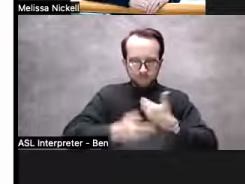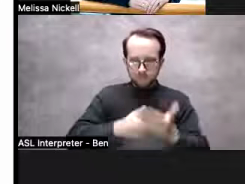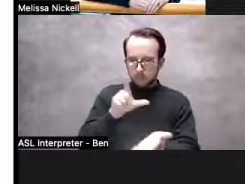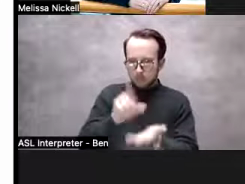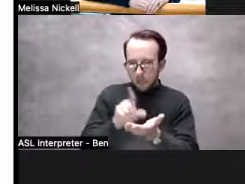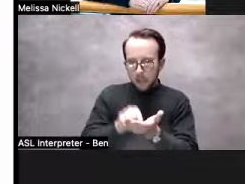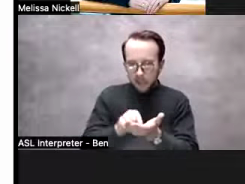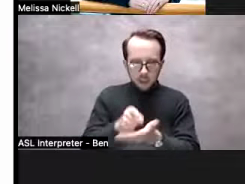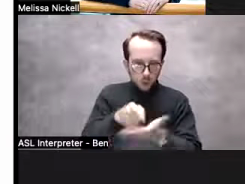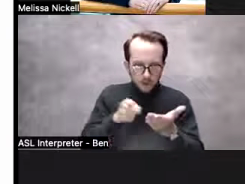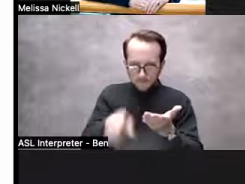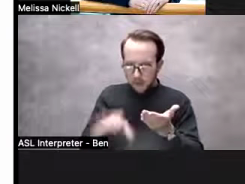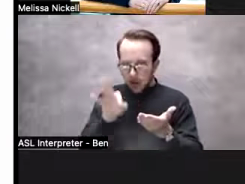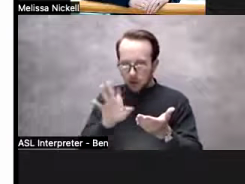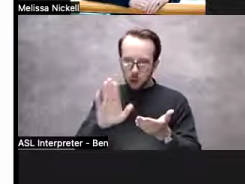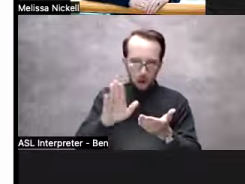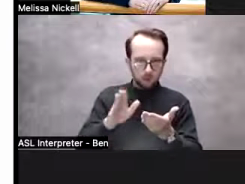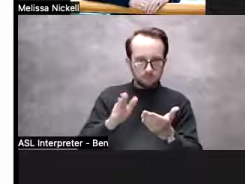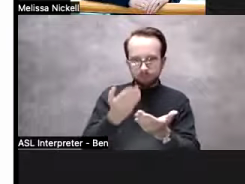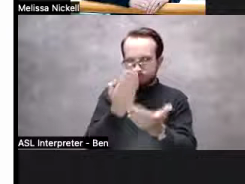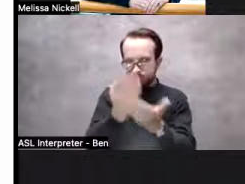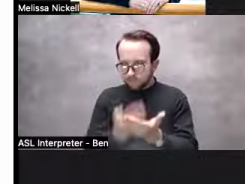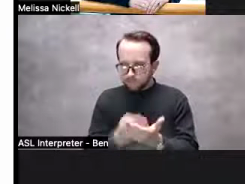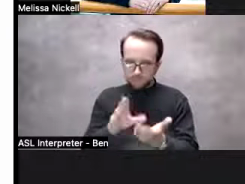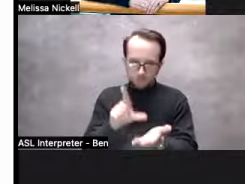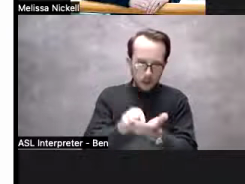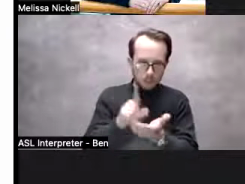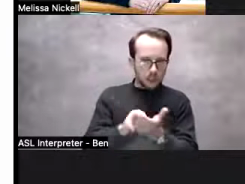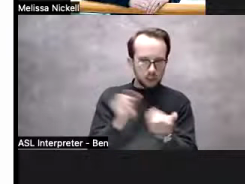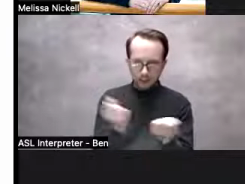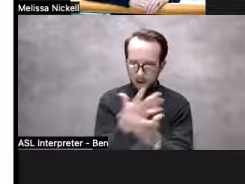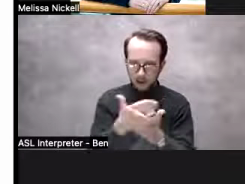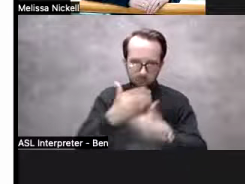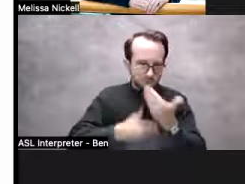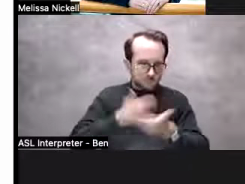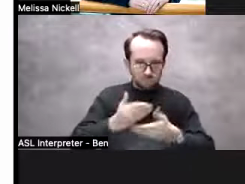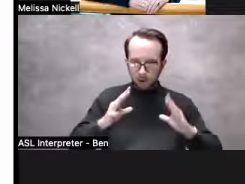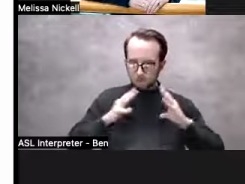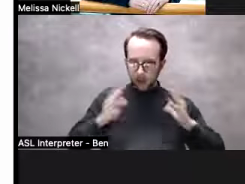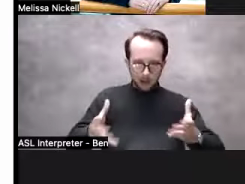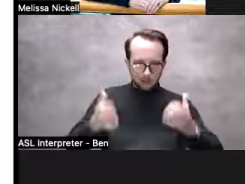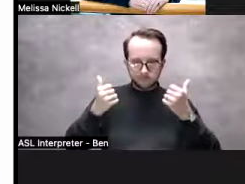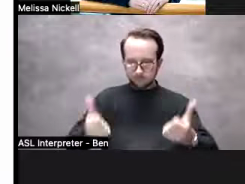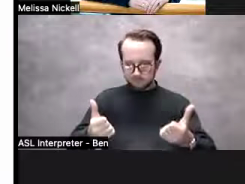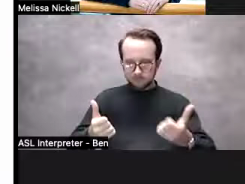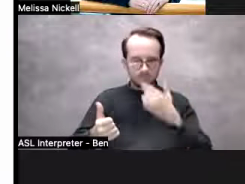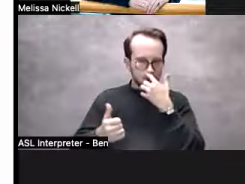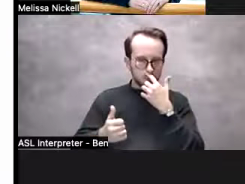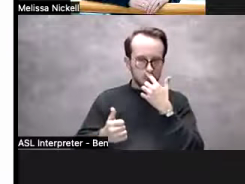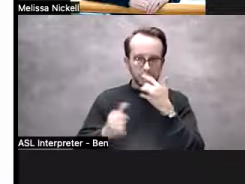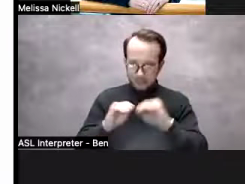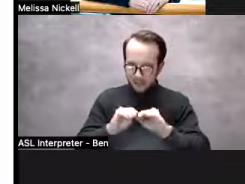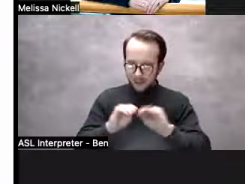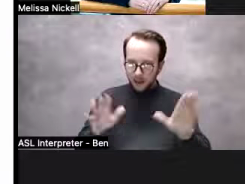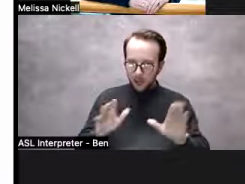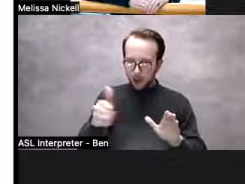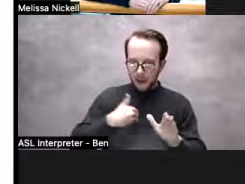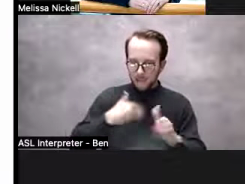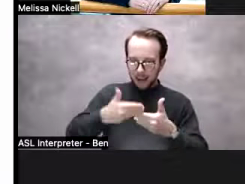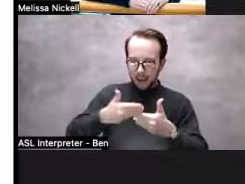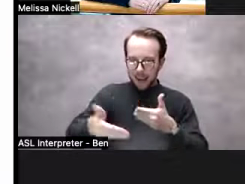what you've your findings, and things have gone really well. And it's clear that these are the next experiments that you want to do based on what